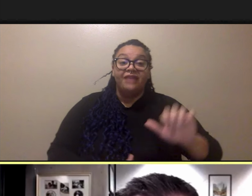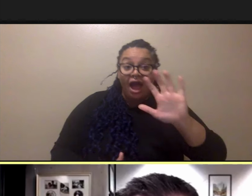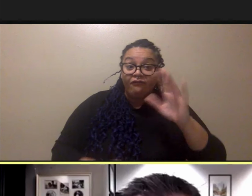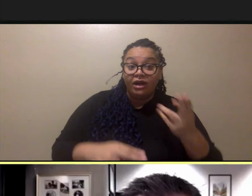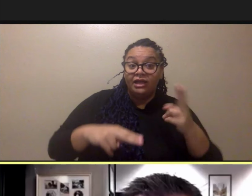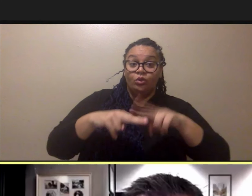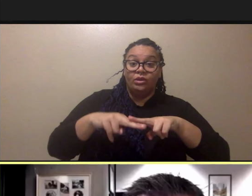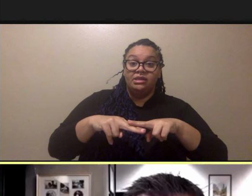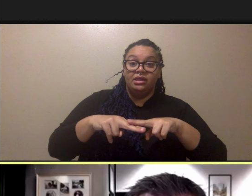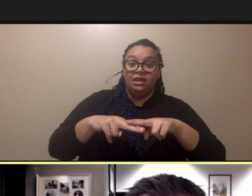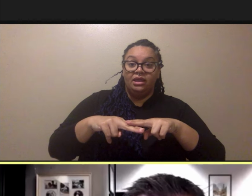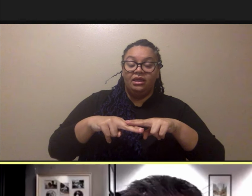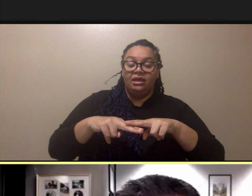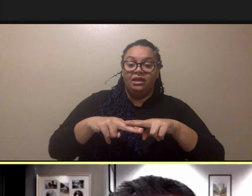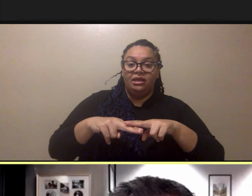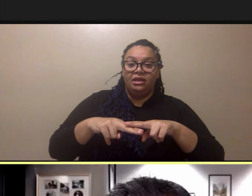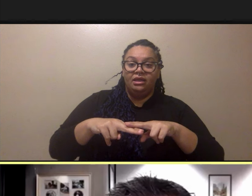increasingly, because of those